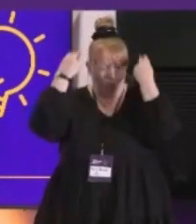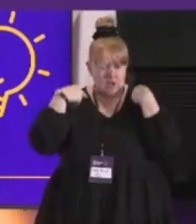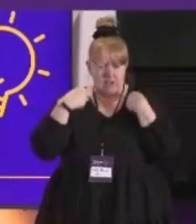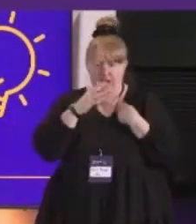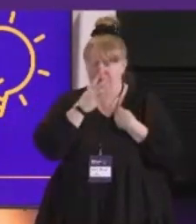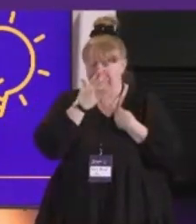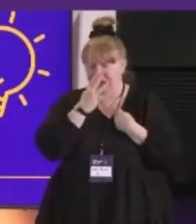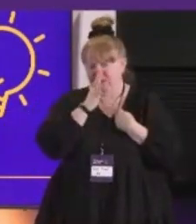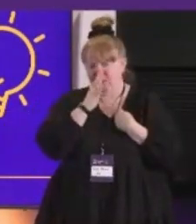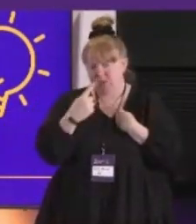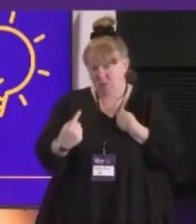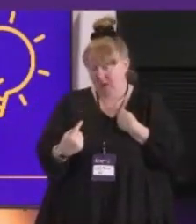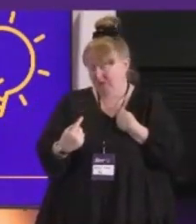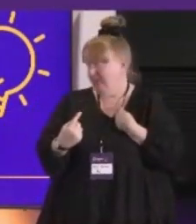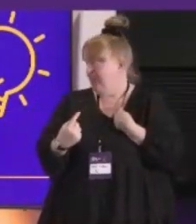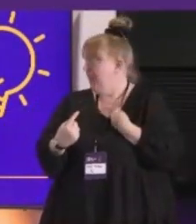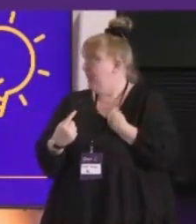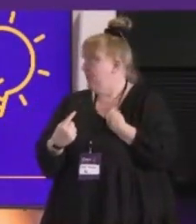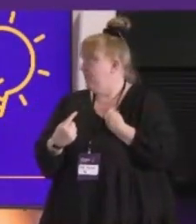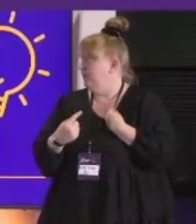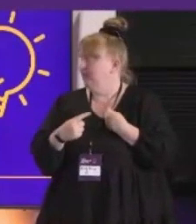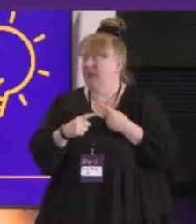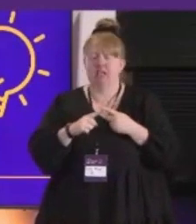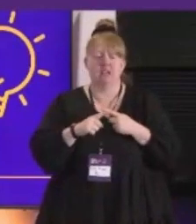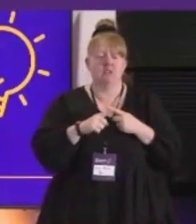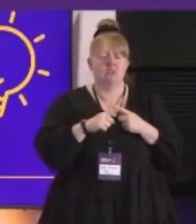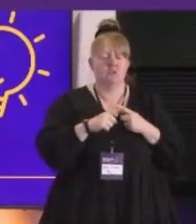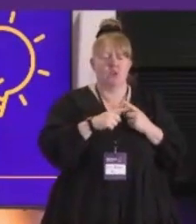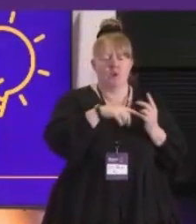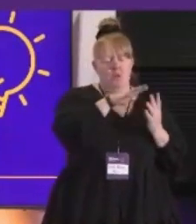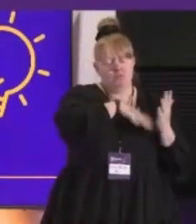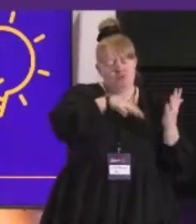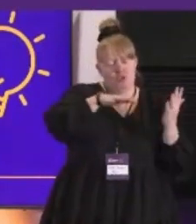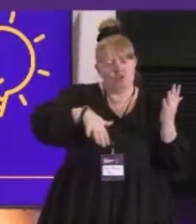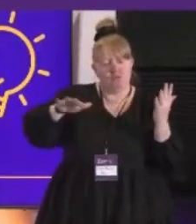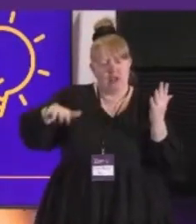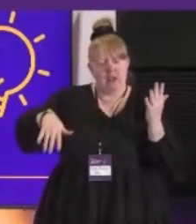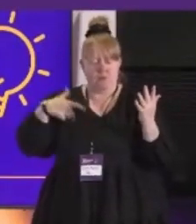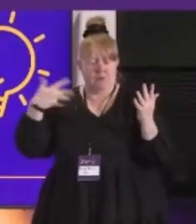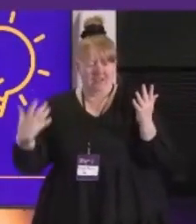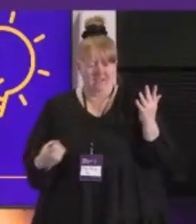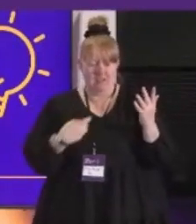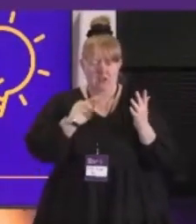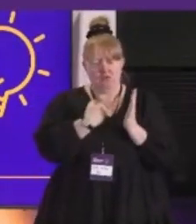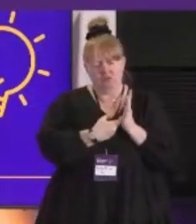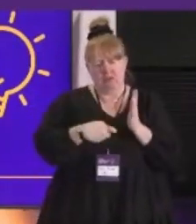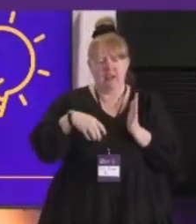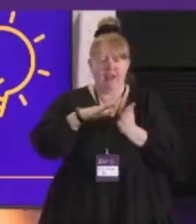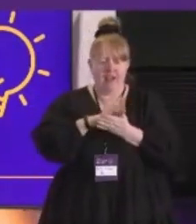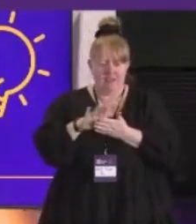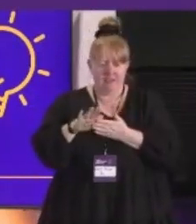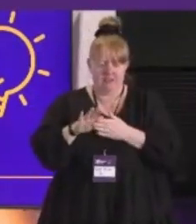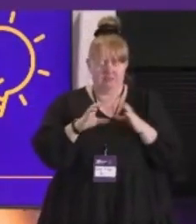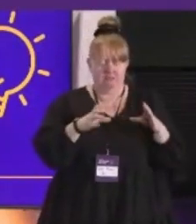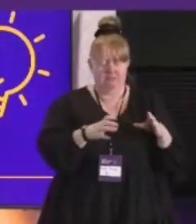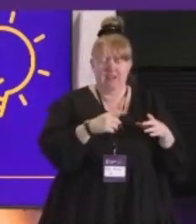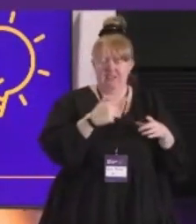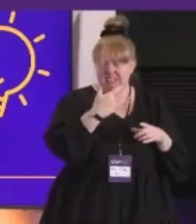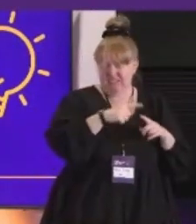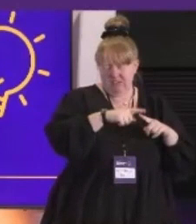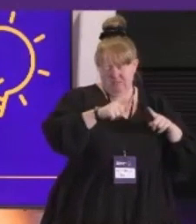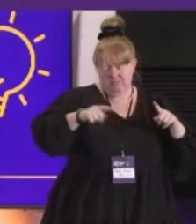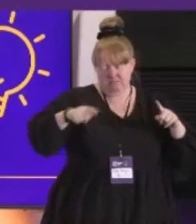41. So in terms of the different programs that we have at the Rick Hansen Foundation, we have 7 different programs. So I look after